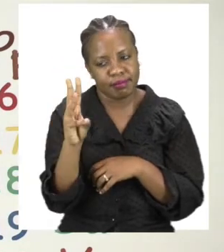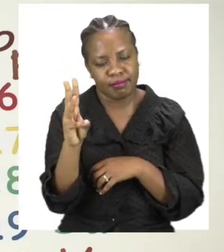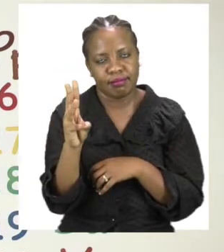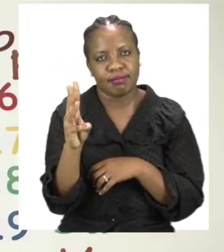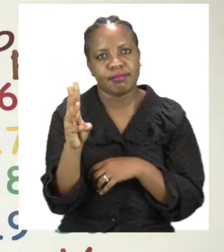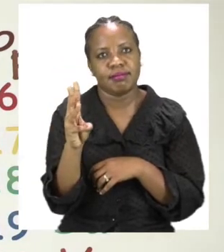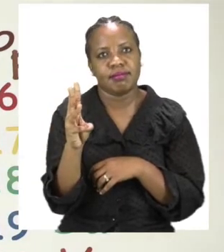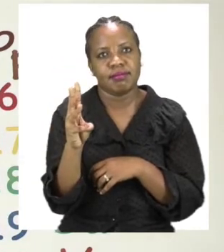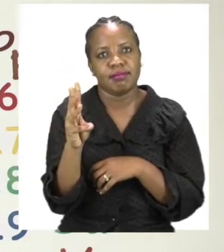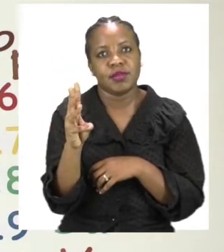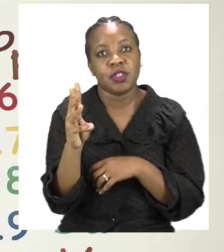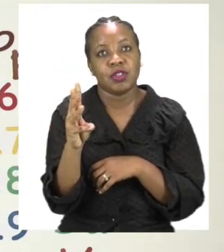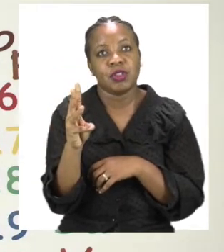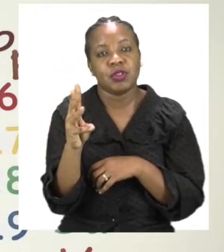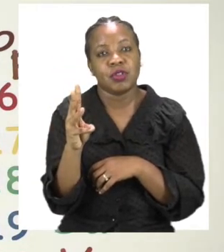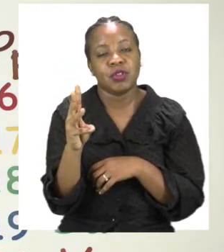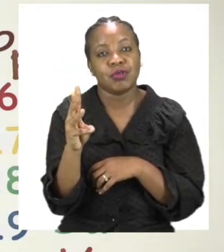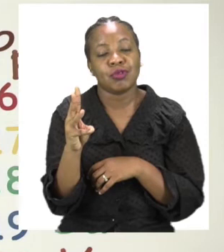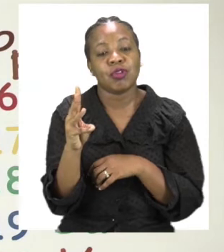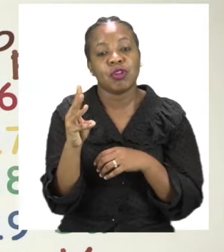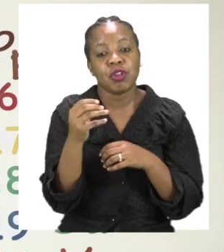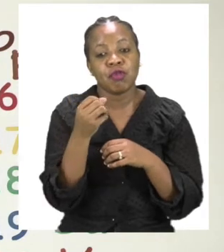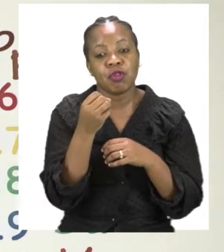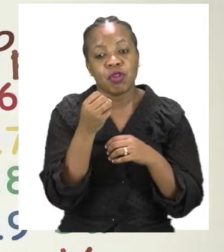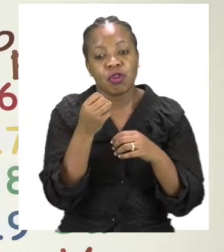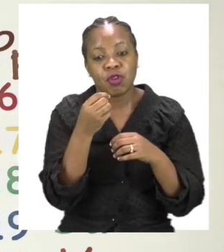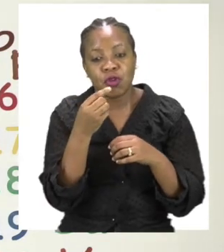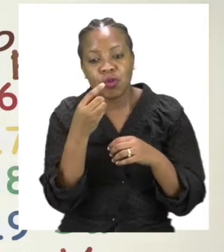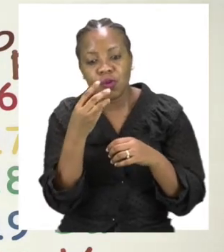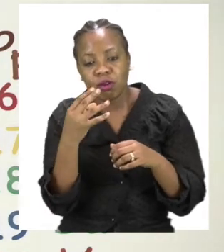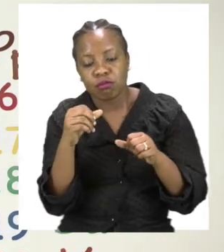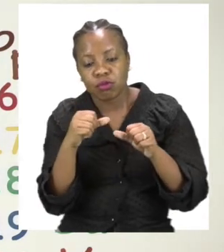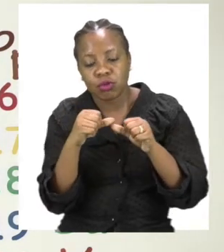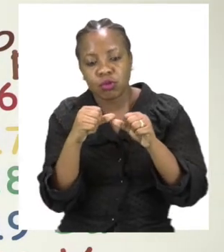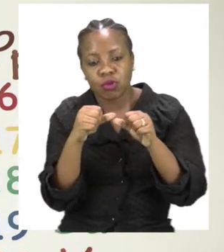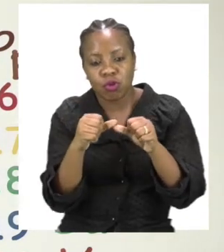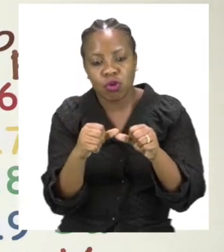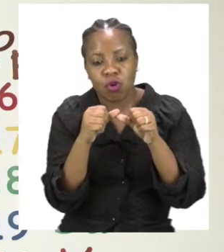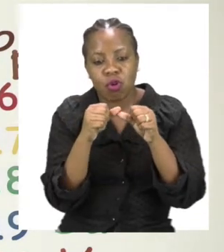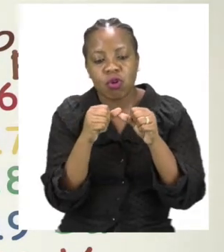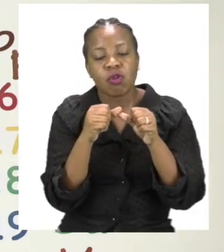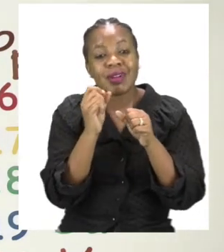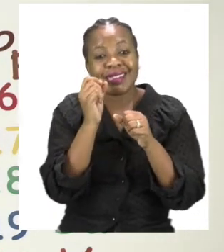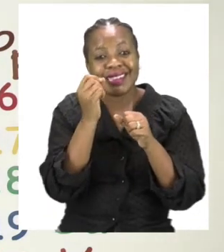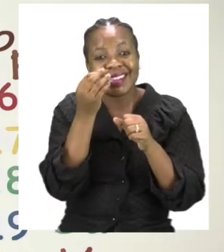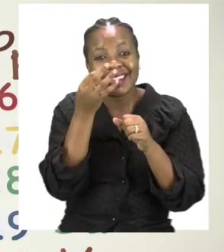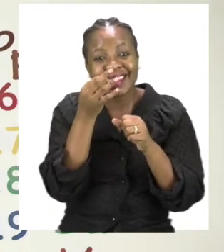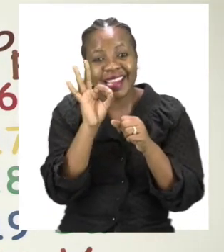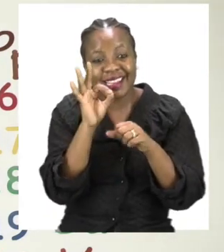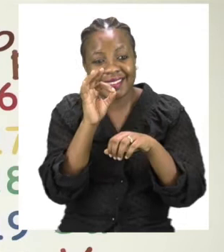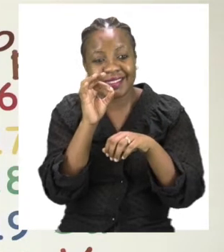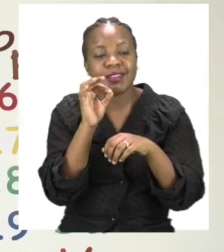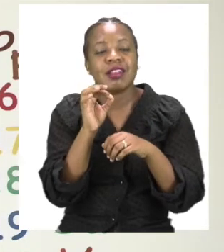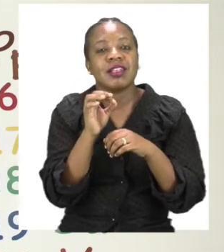156. So this is our answer after counting 9. So let us put our answer